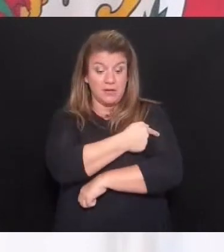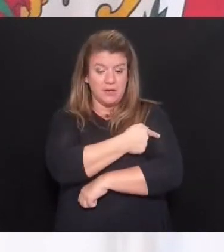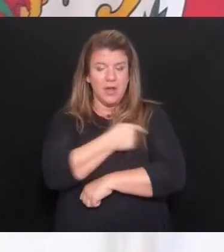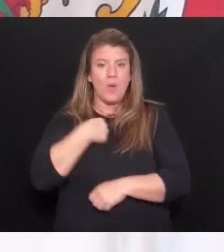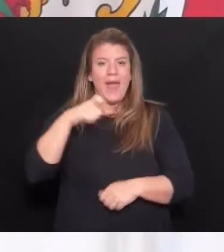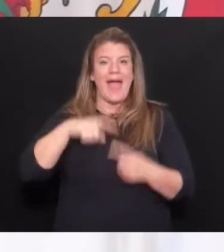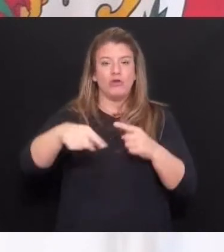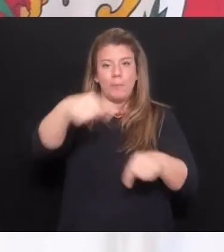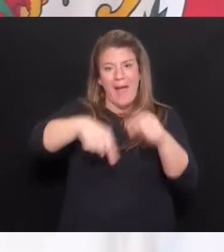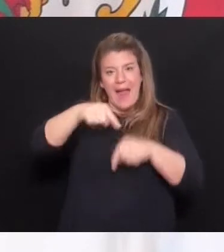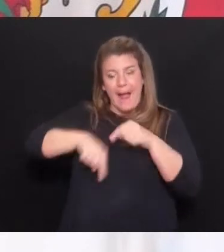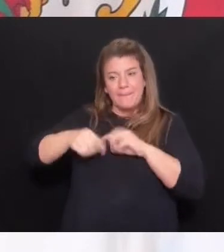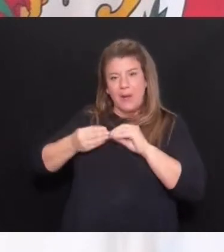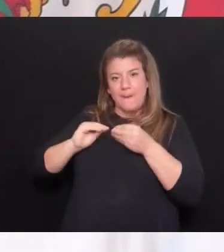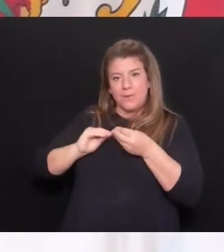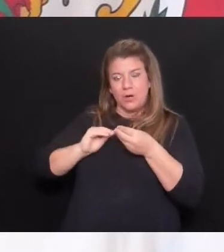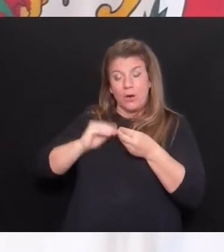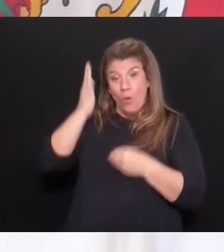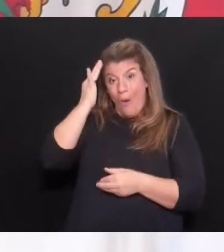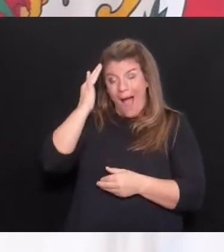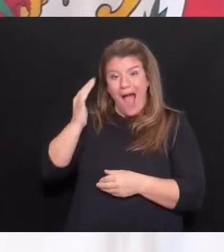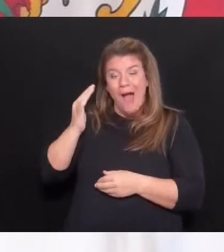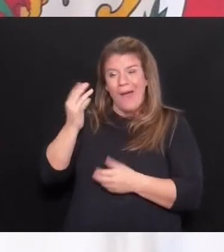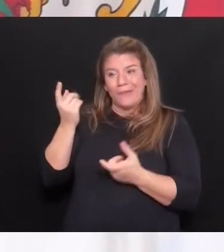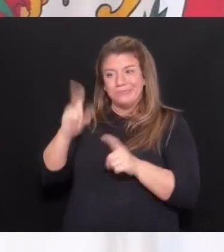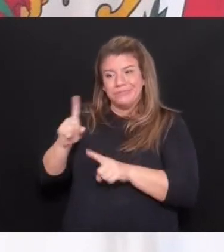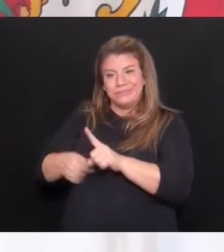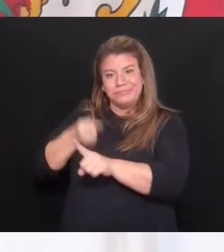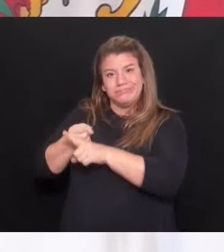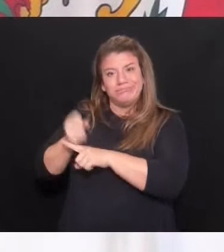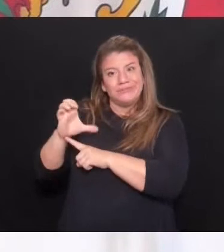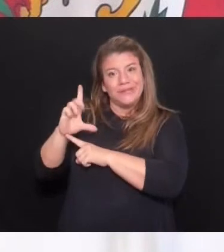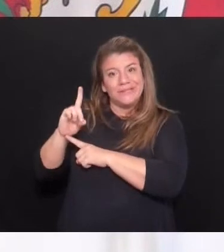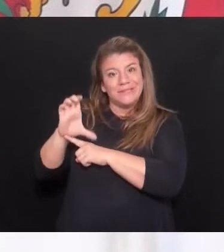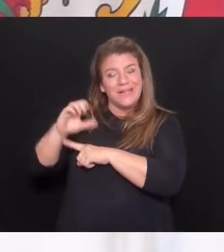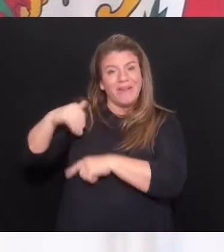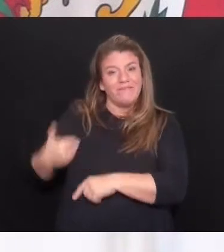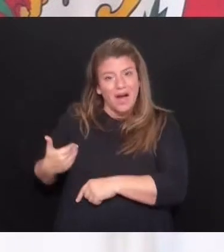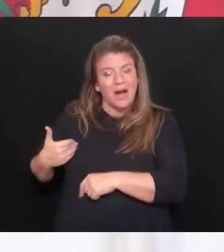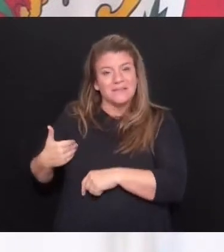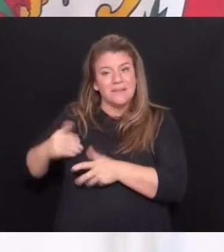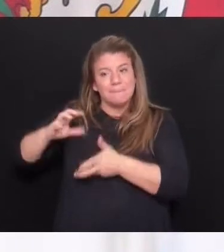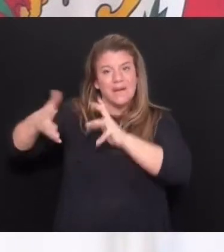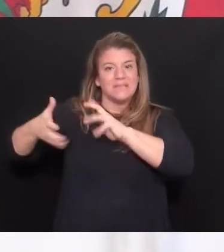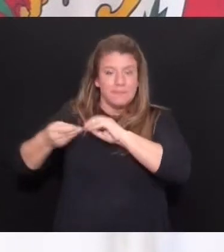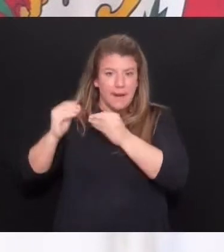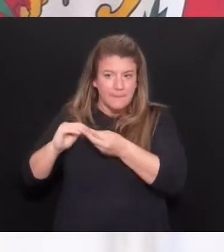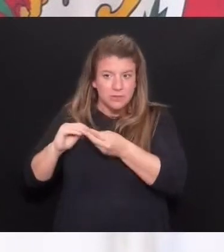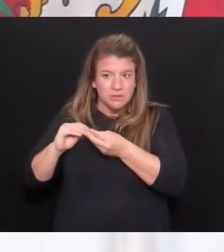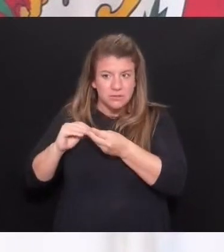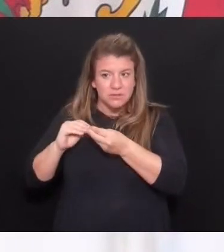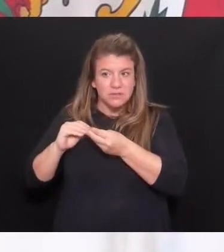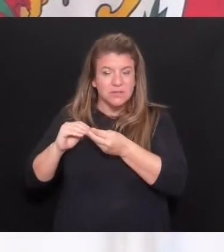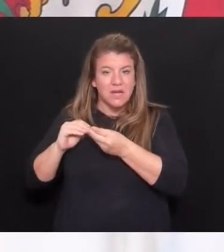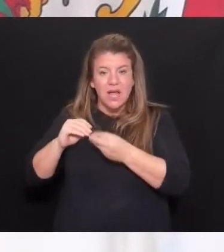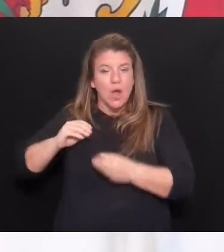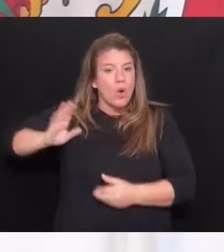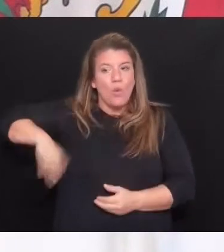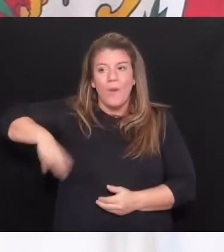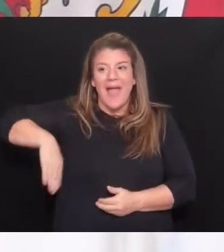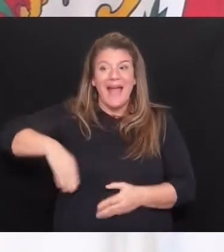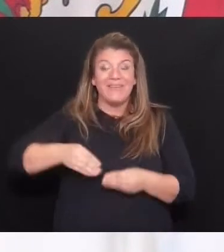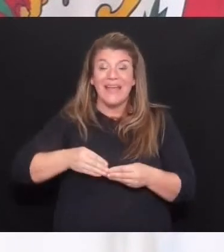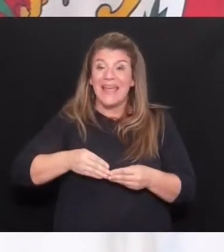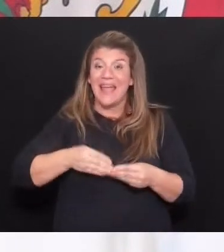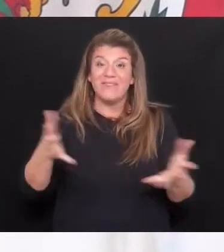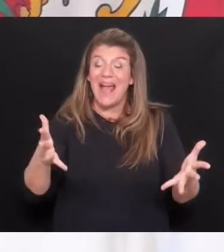on the numbers. We took a little cannonball to the stomach in regard to the CDC's fault. You know, we've not given out as